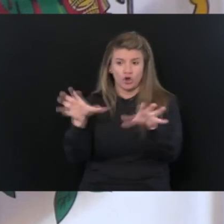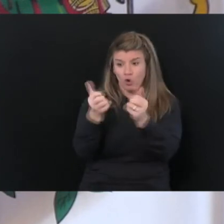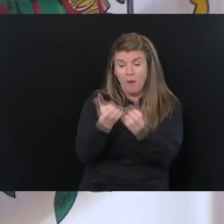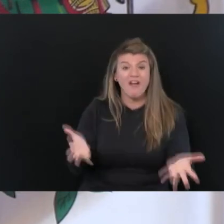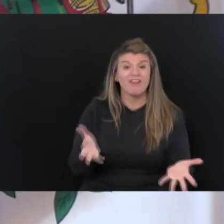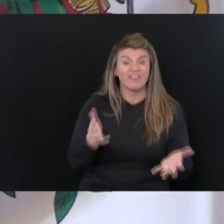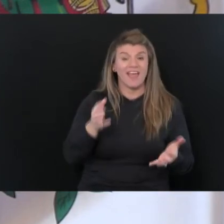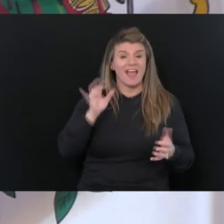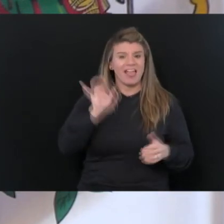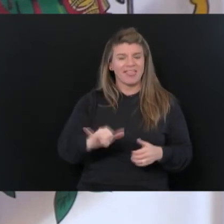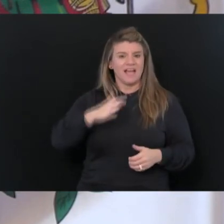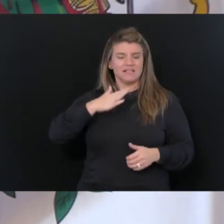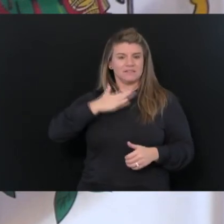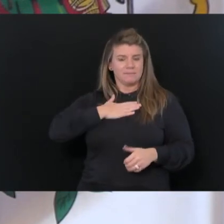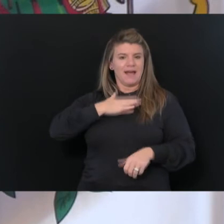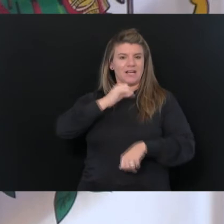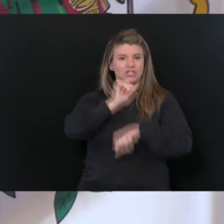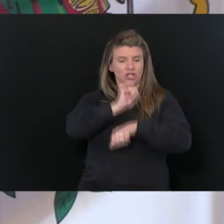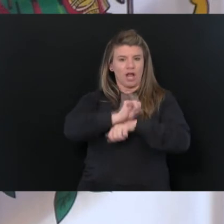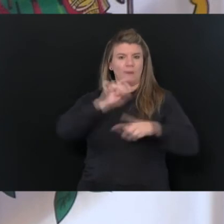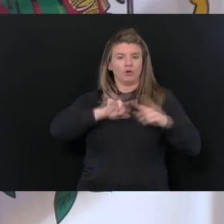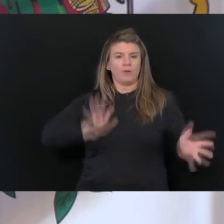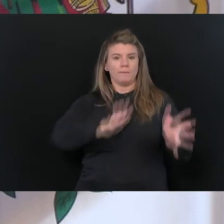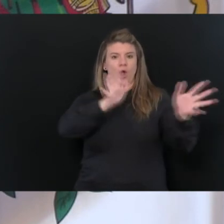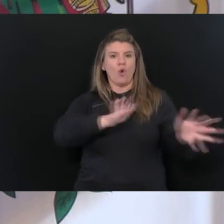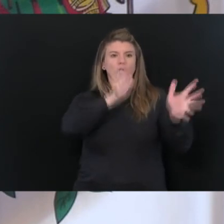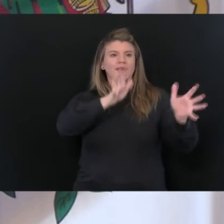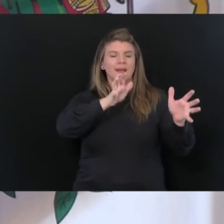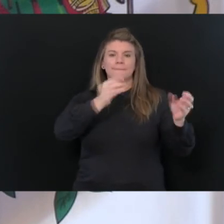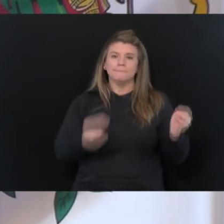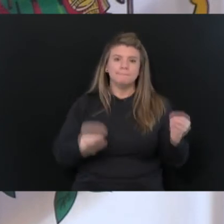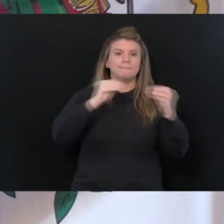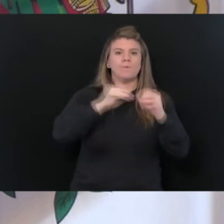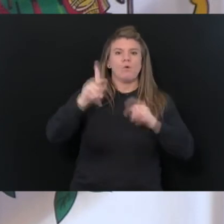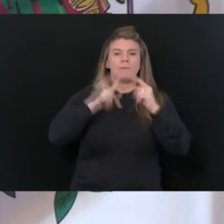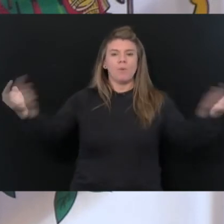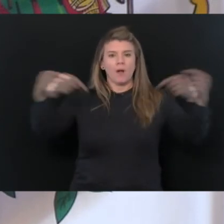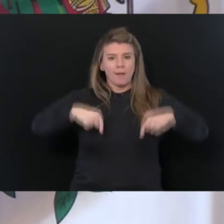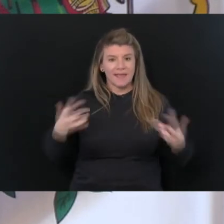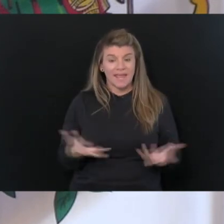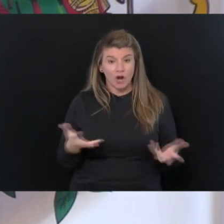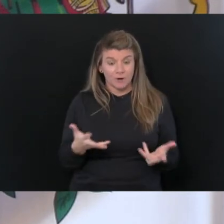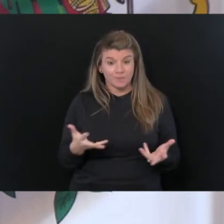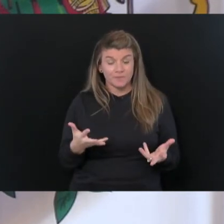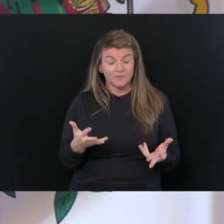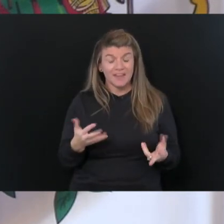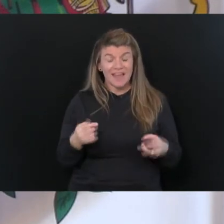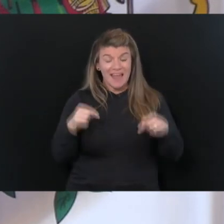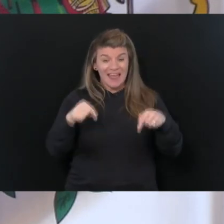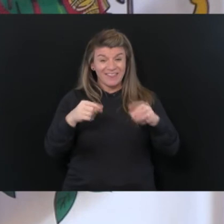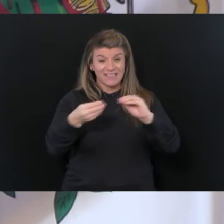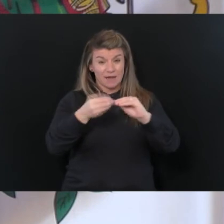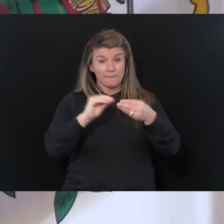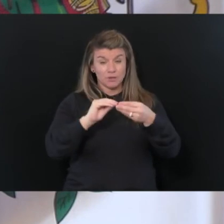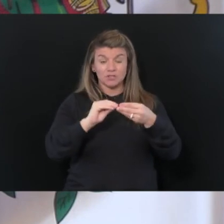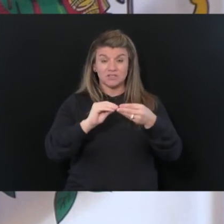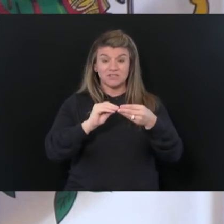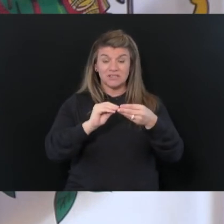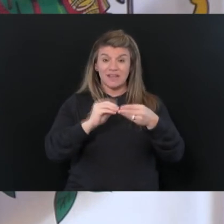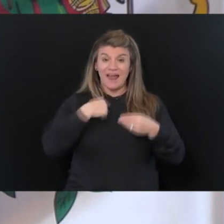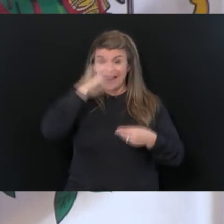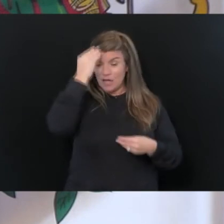absolutely promote and make more and more goodness come to West Virginia. These numbers that I read are